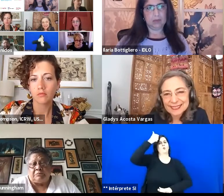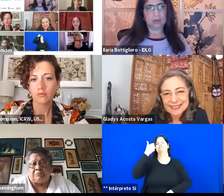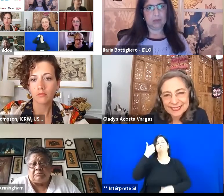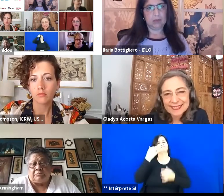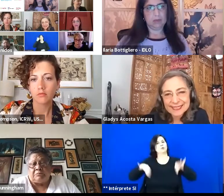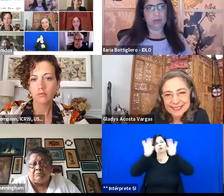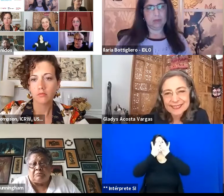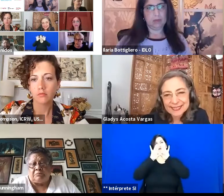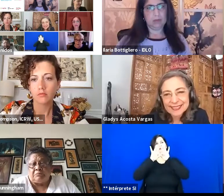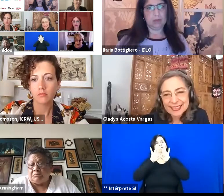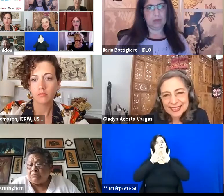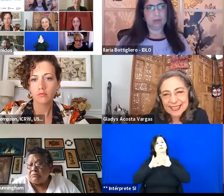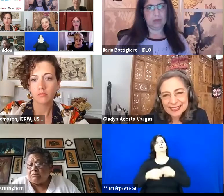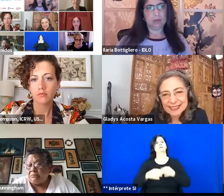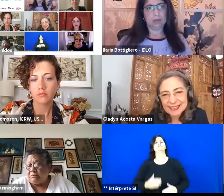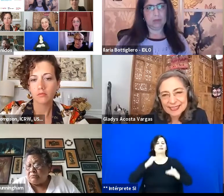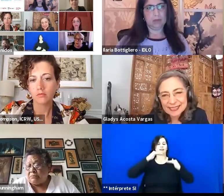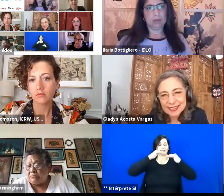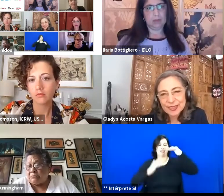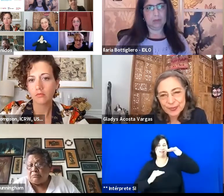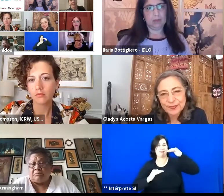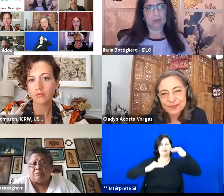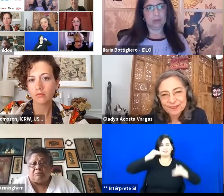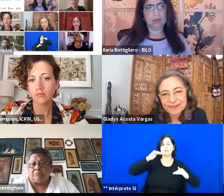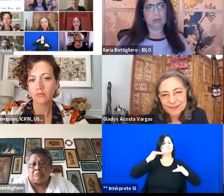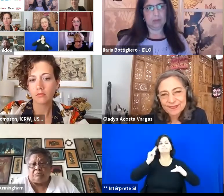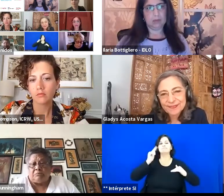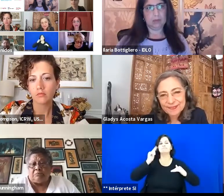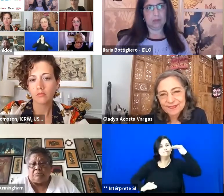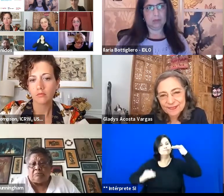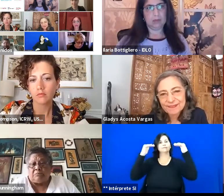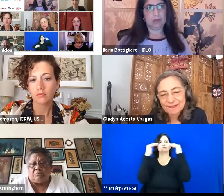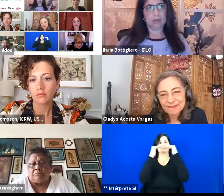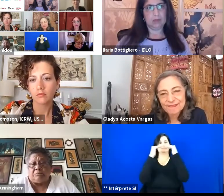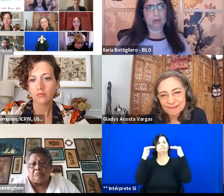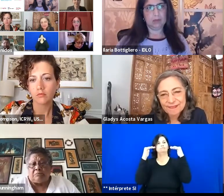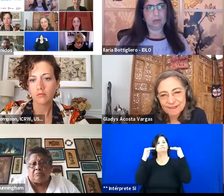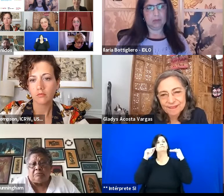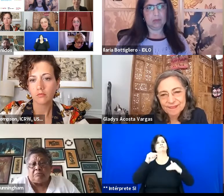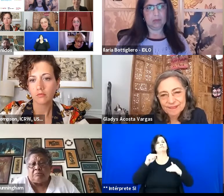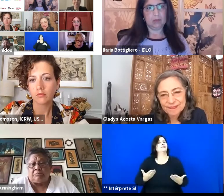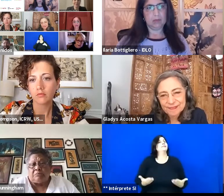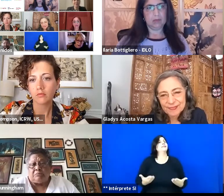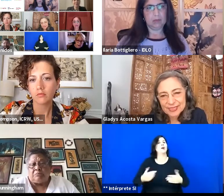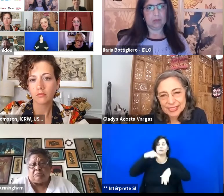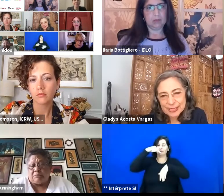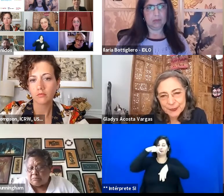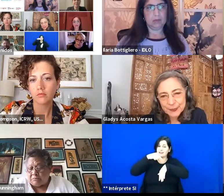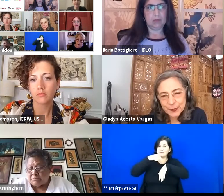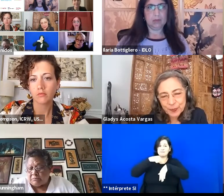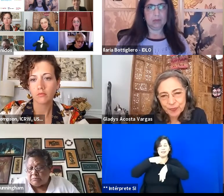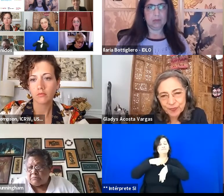very, really aware of the depth of that inequality all over the world. Secondly, I think I would say